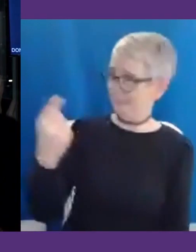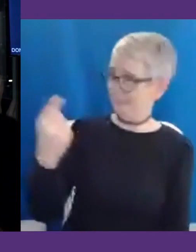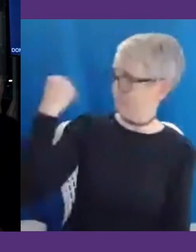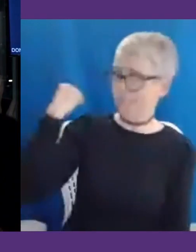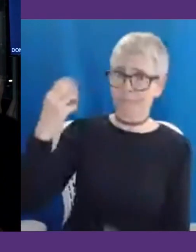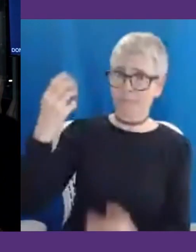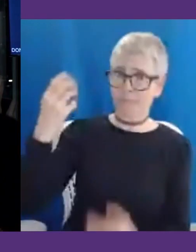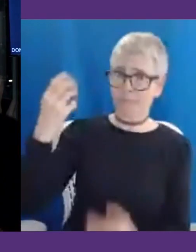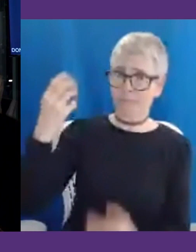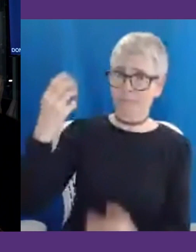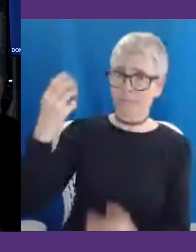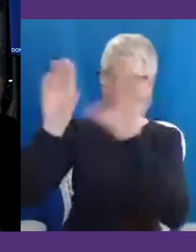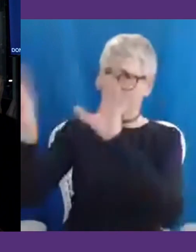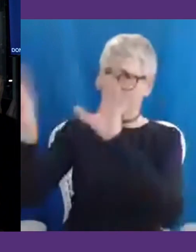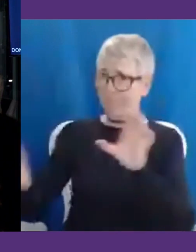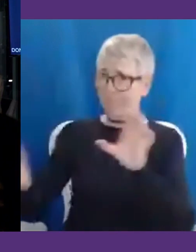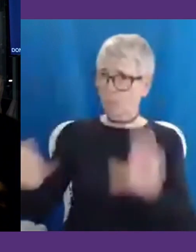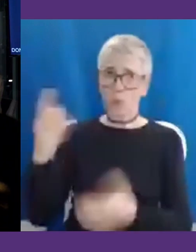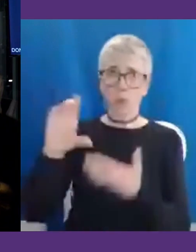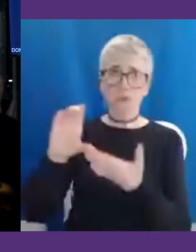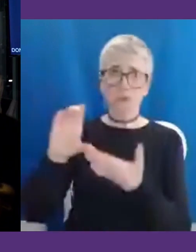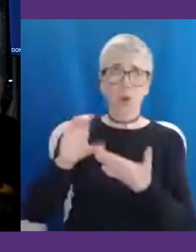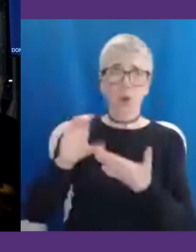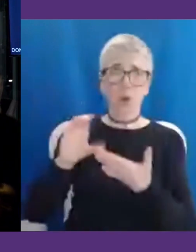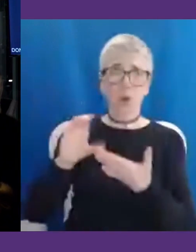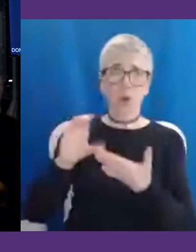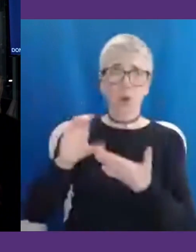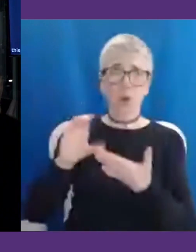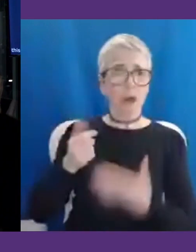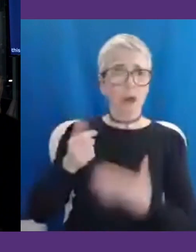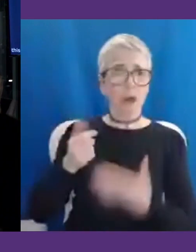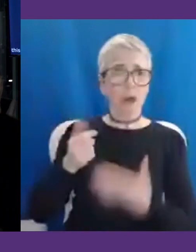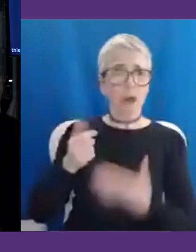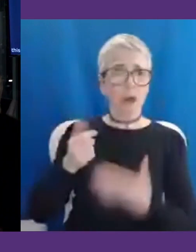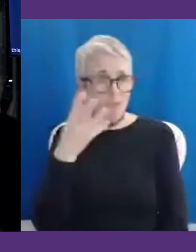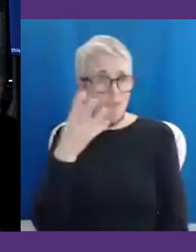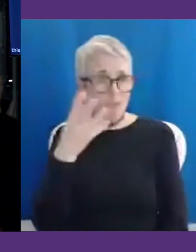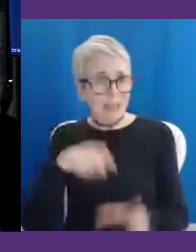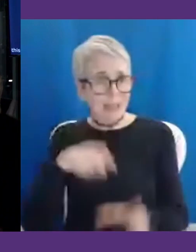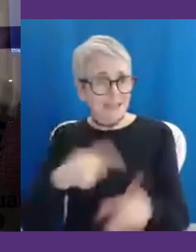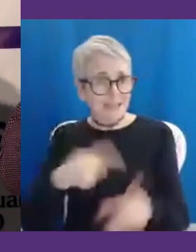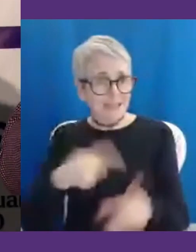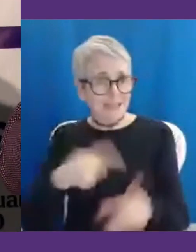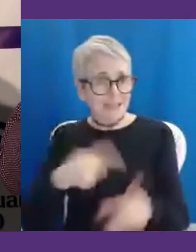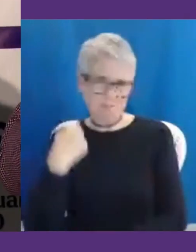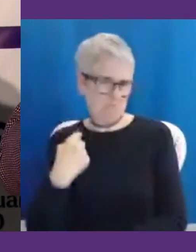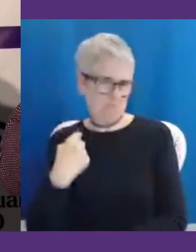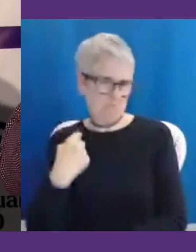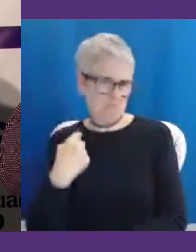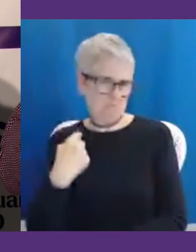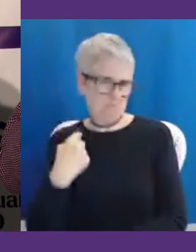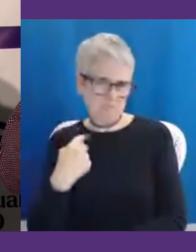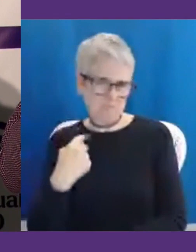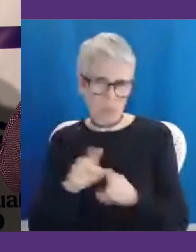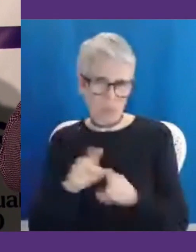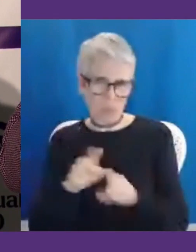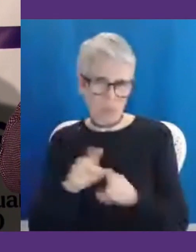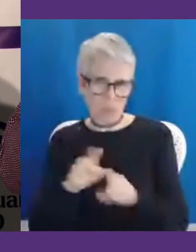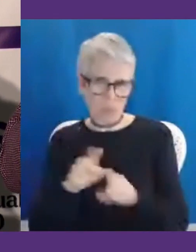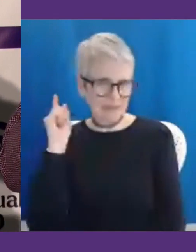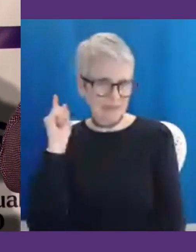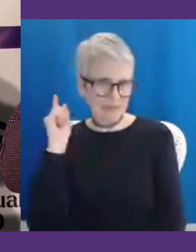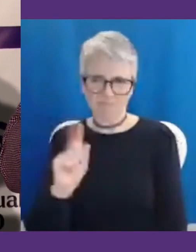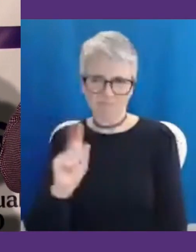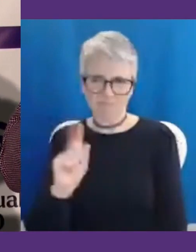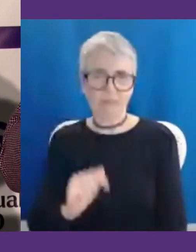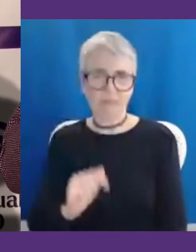3-4 years ago, that wouldn't have looked the way it did with those global brands on it. And I think that genuinely, I sat there and that gave me genuine confidence